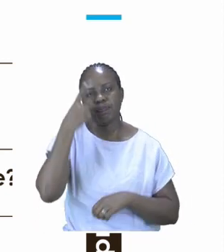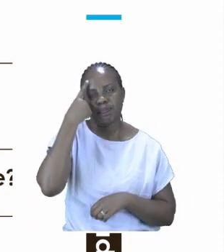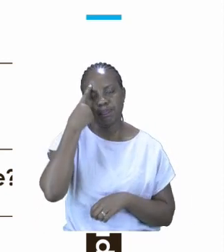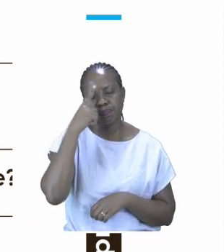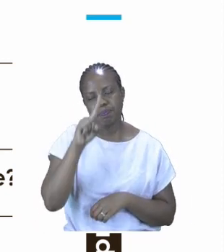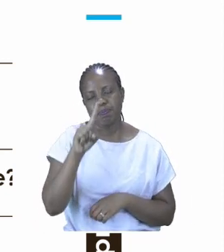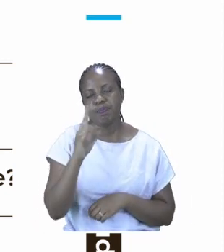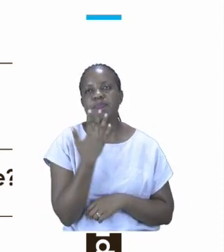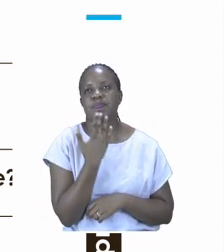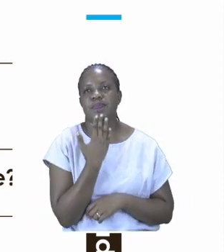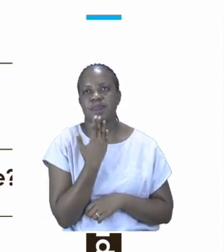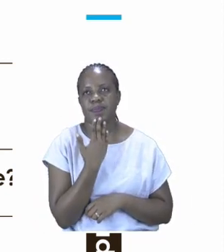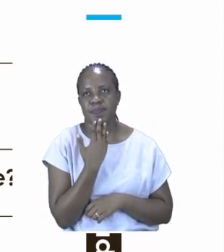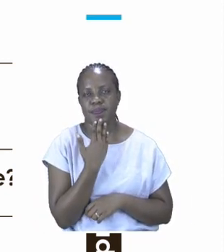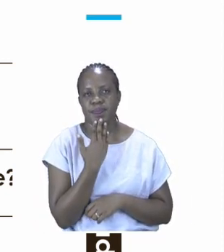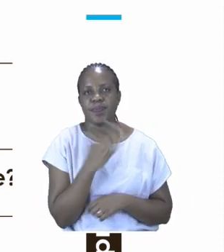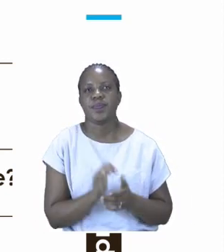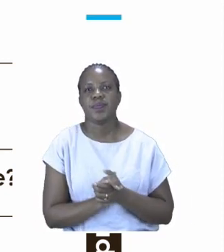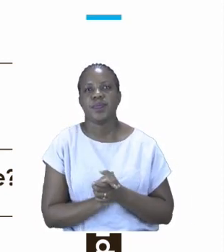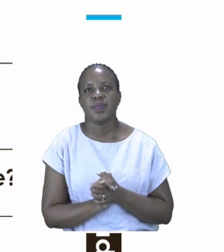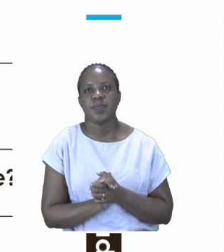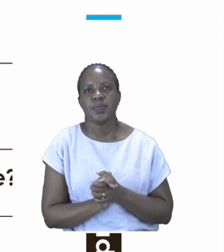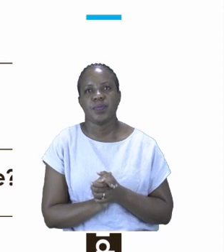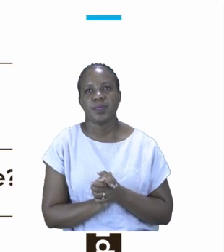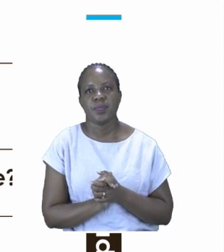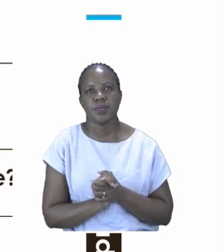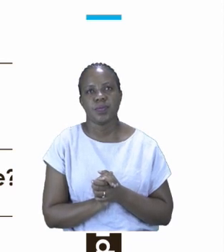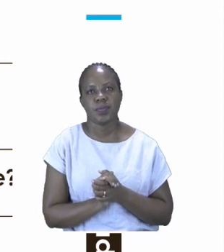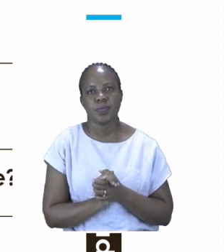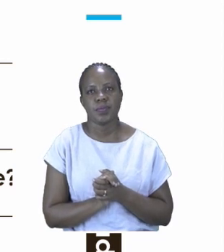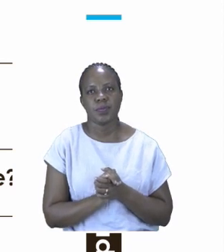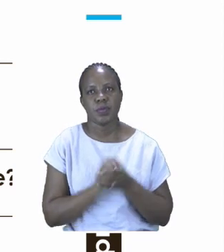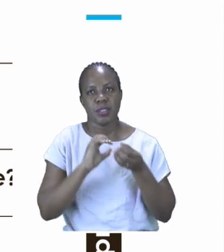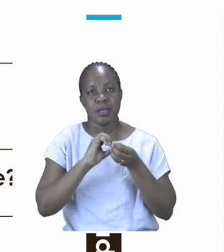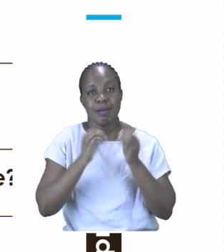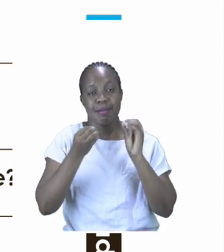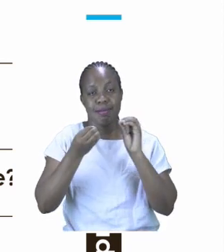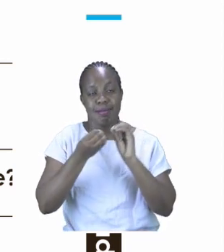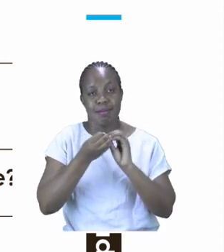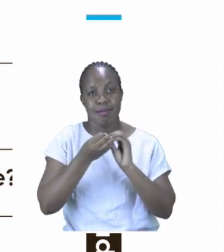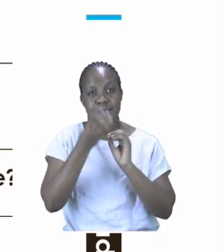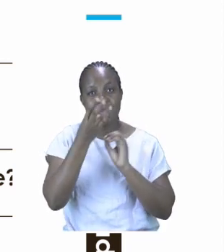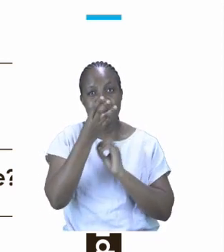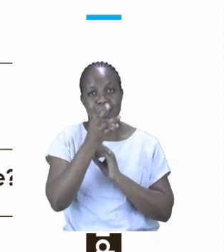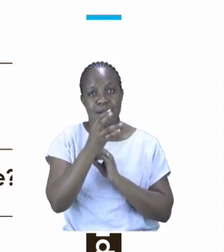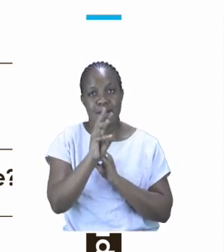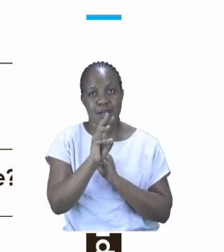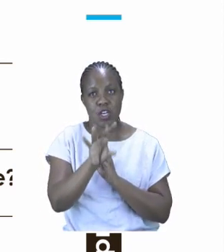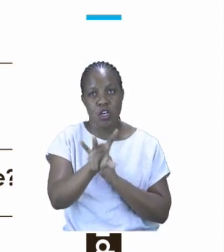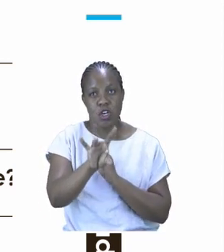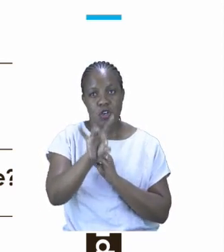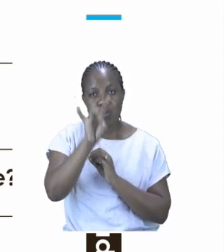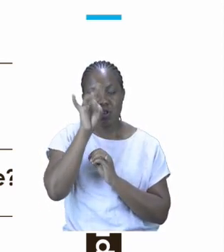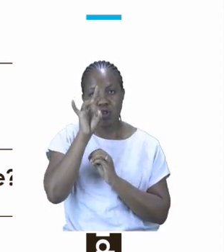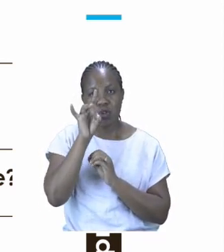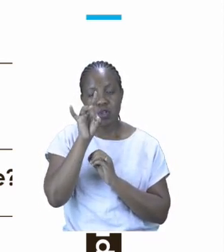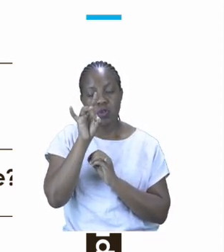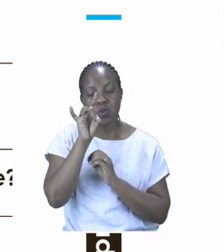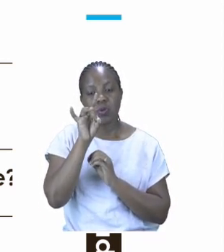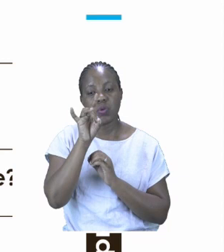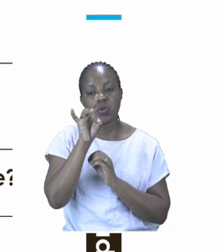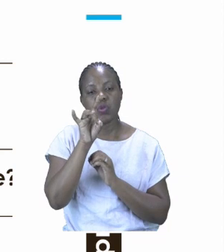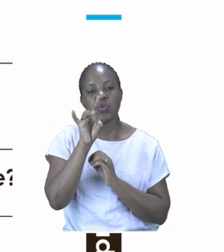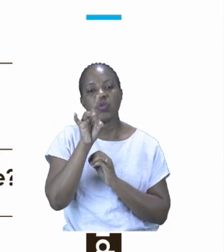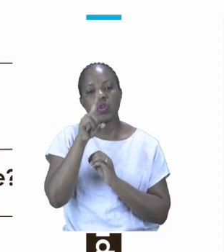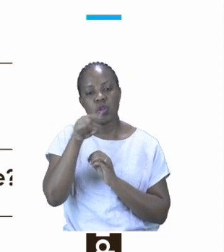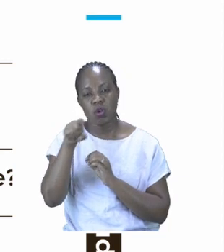one says, choose the correct answer. And then you will choose your correct